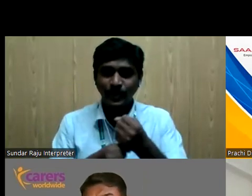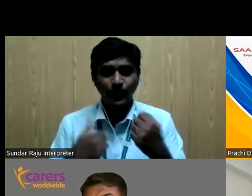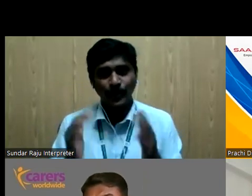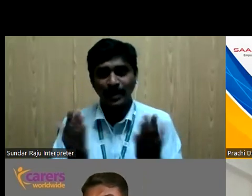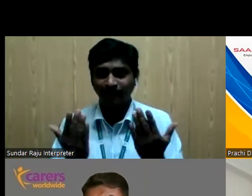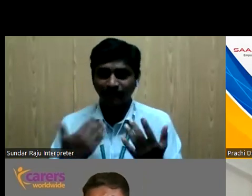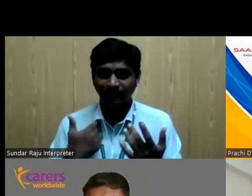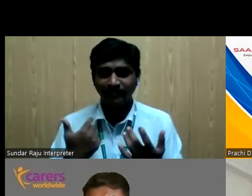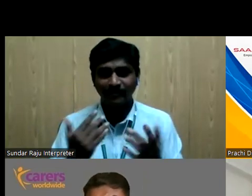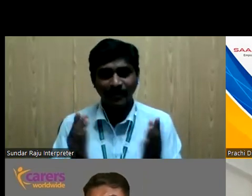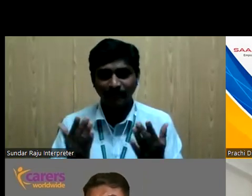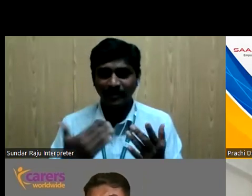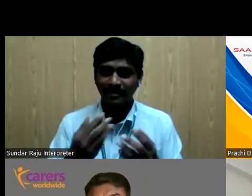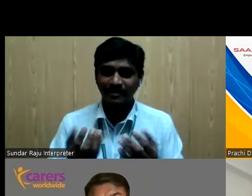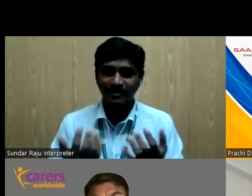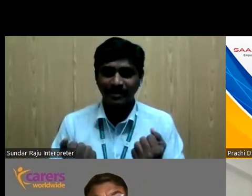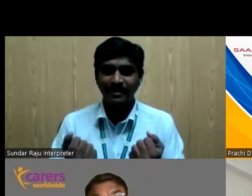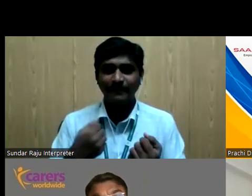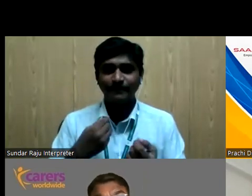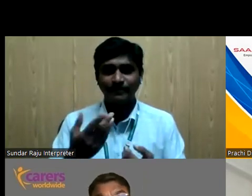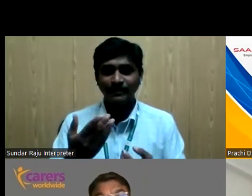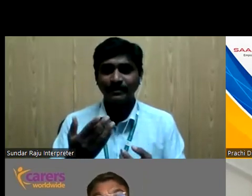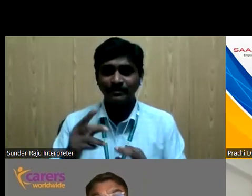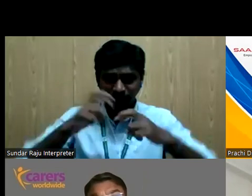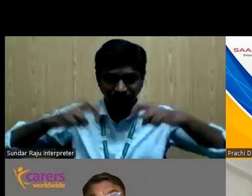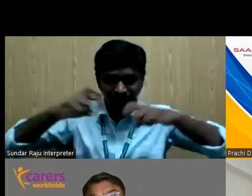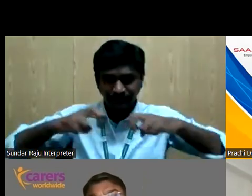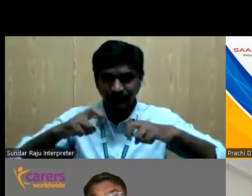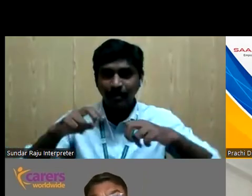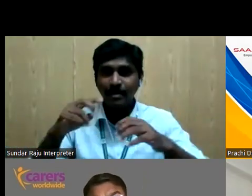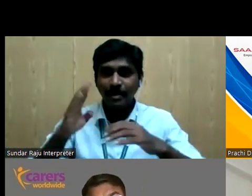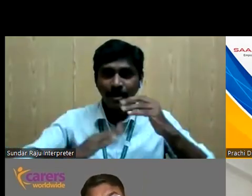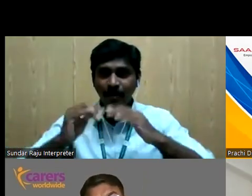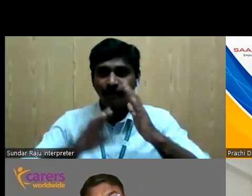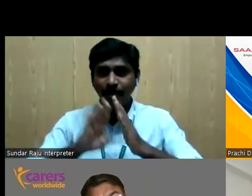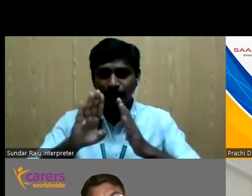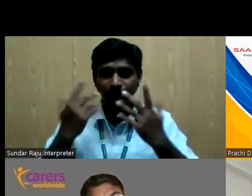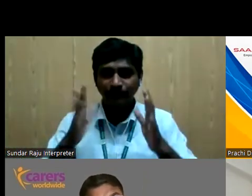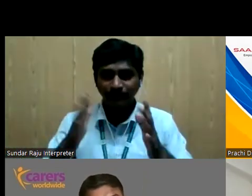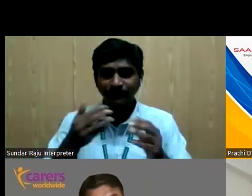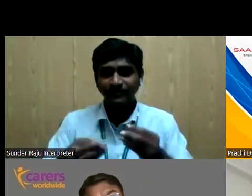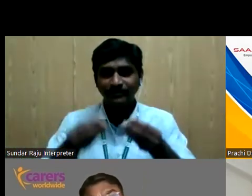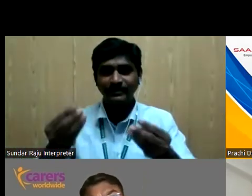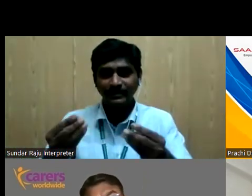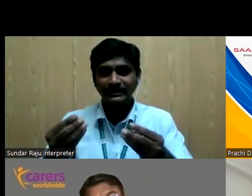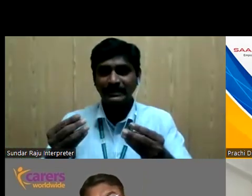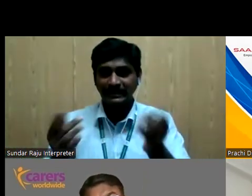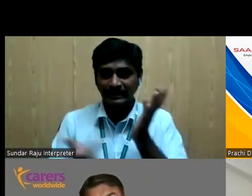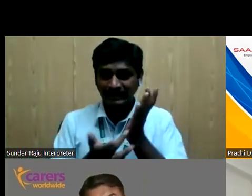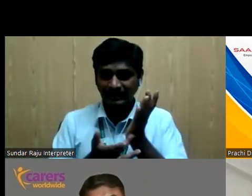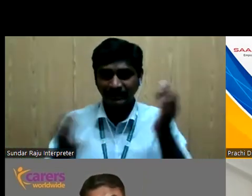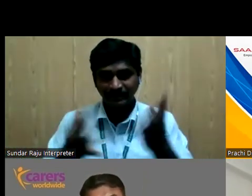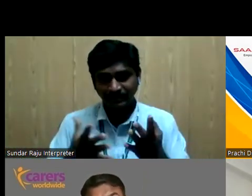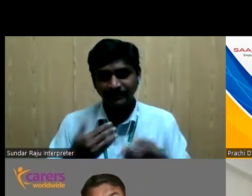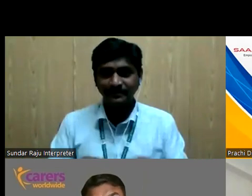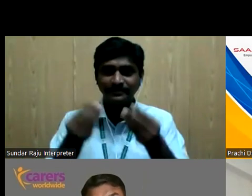ready to support for the research and development and the documentation dissemination part also. We are ready to provide some kind of e-learning materials as part